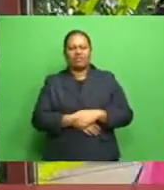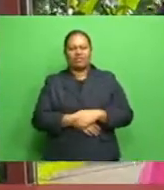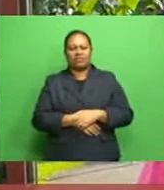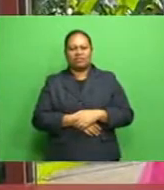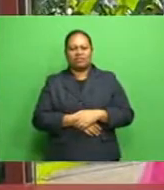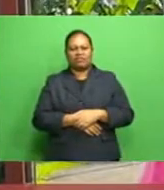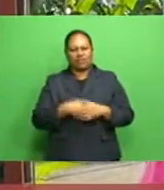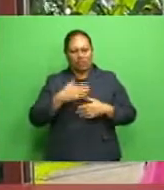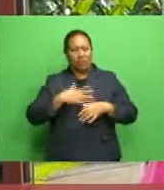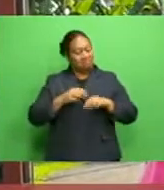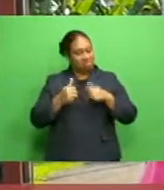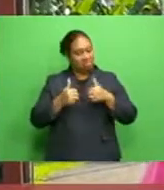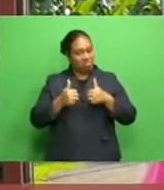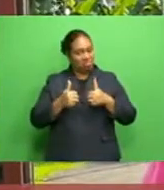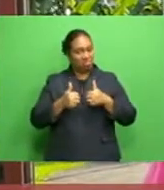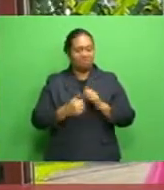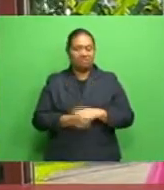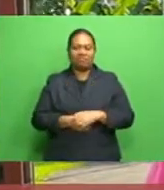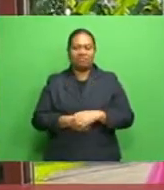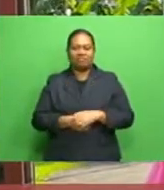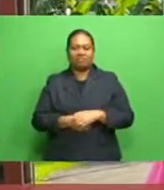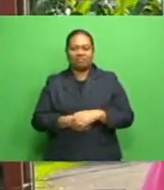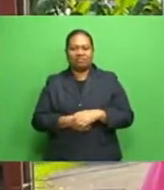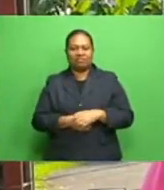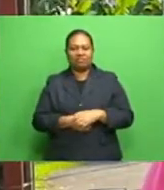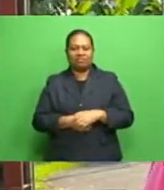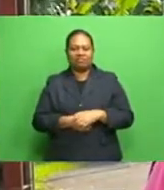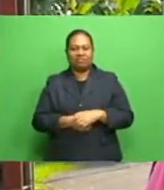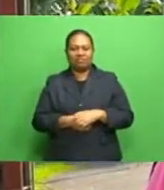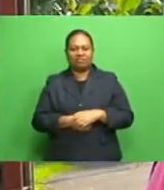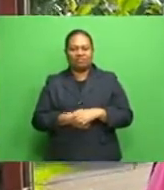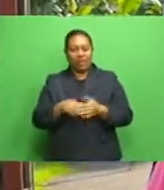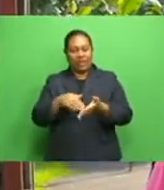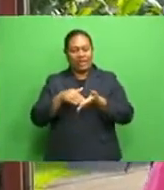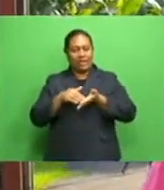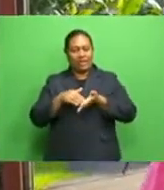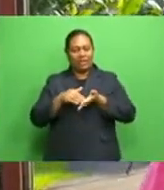it will be a good one, and it will help